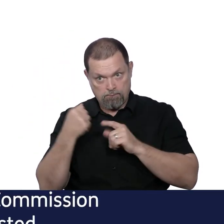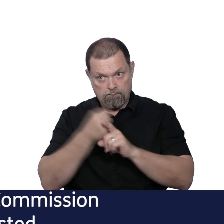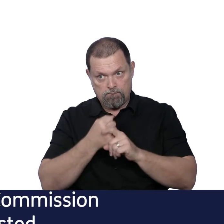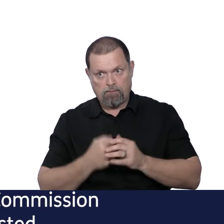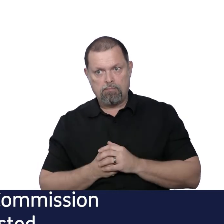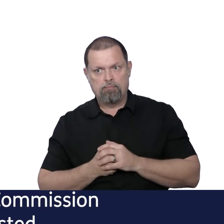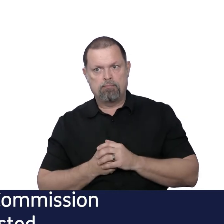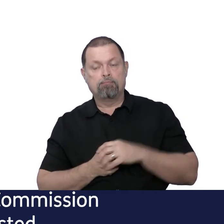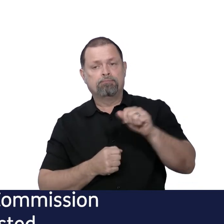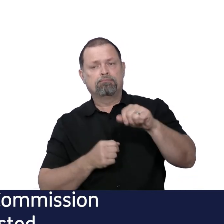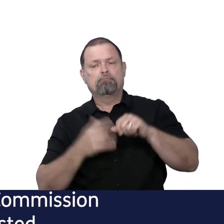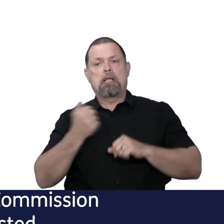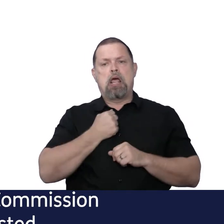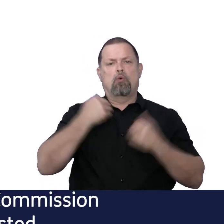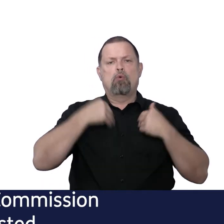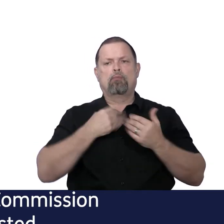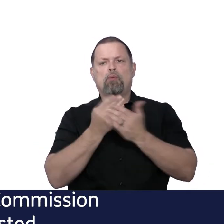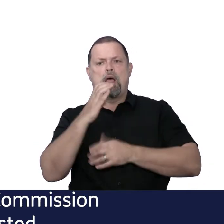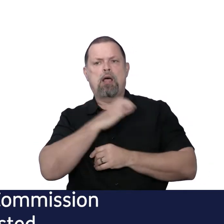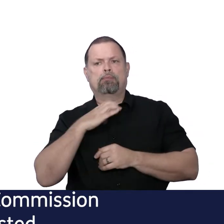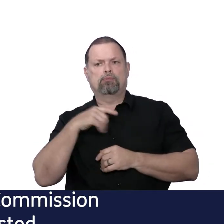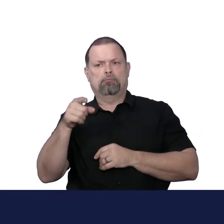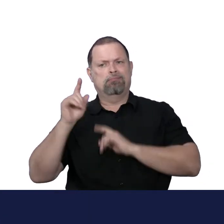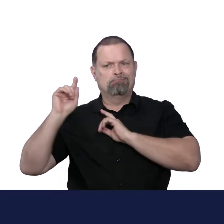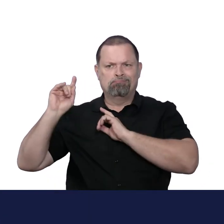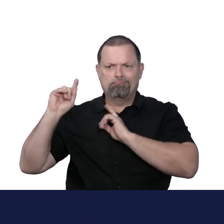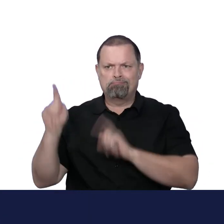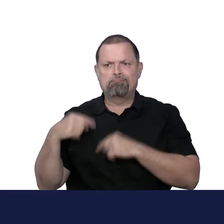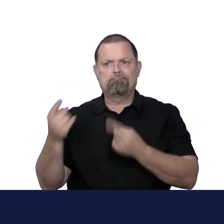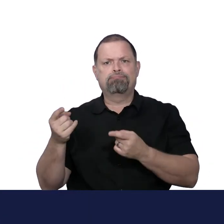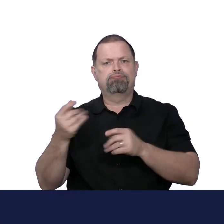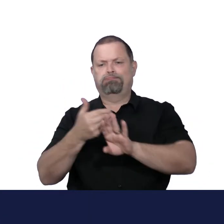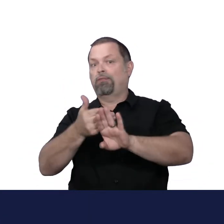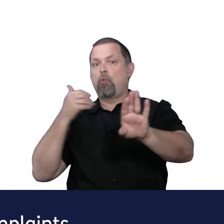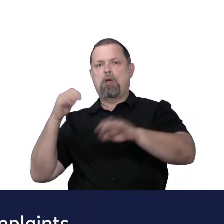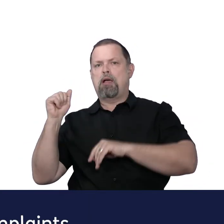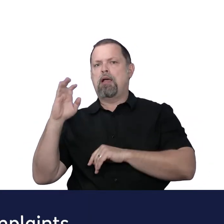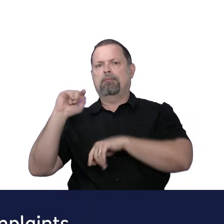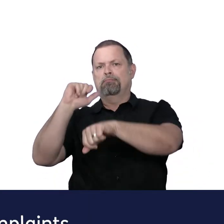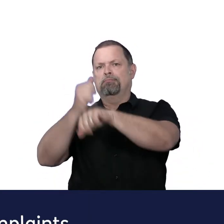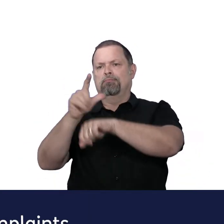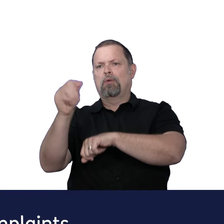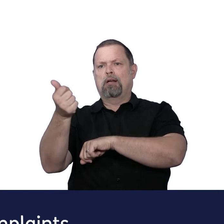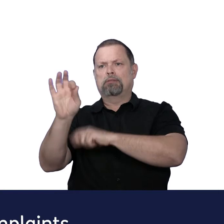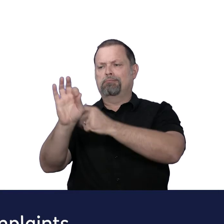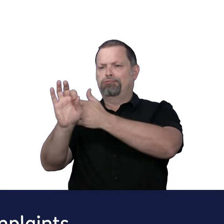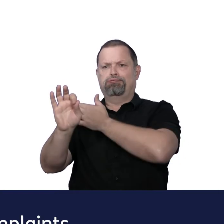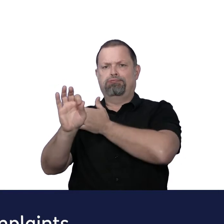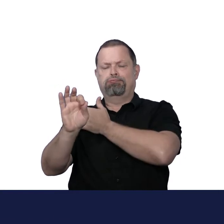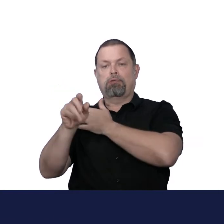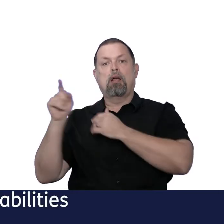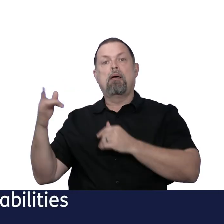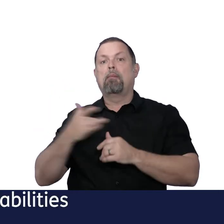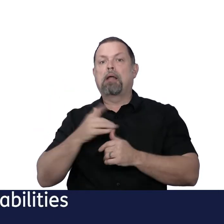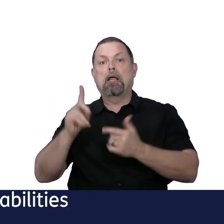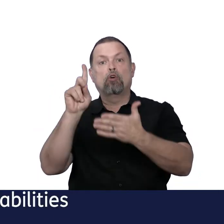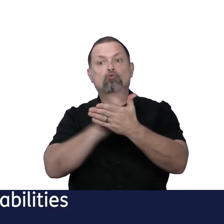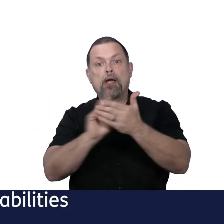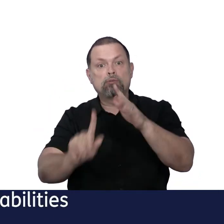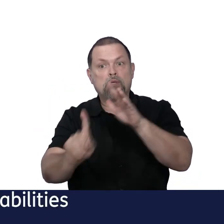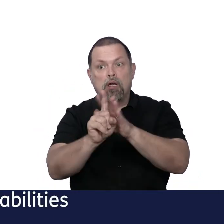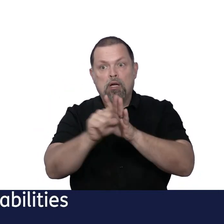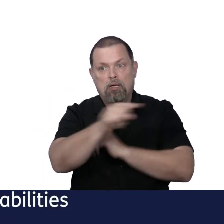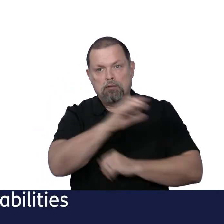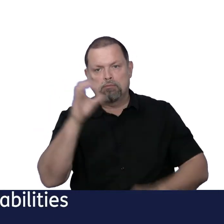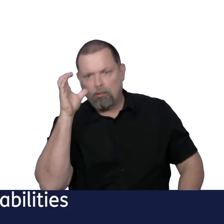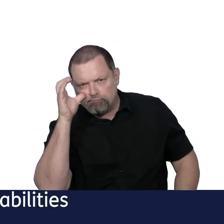Canadian Human Rights Commission, or the Commission, existed long before the Act. It hears discrimination complaints brought by people